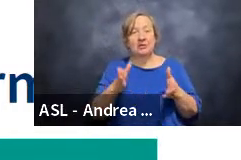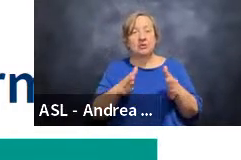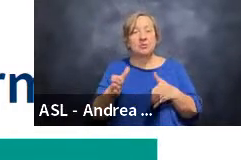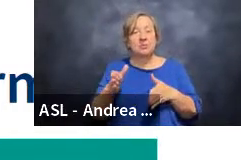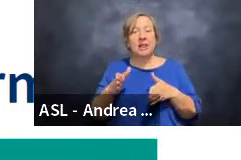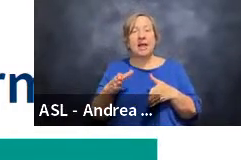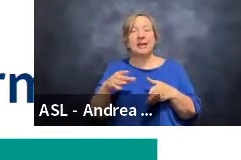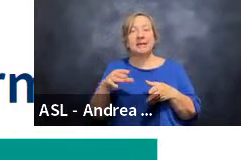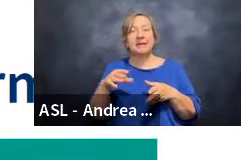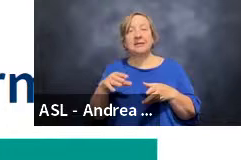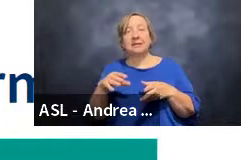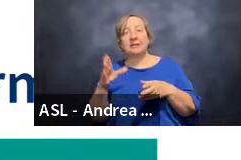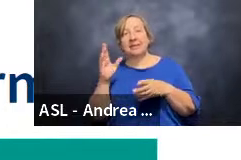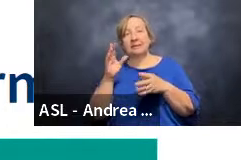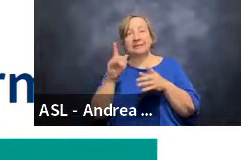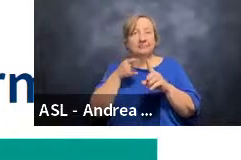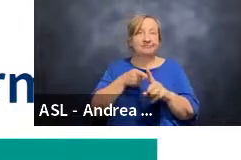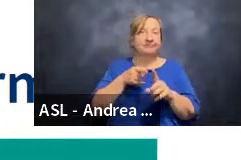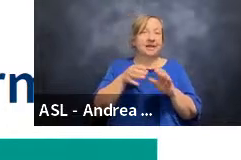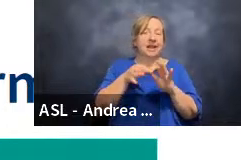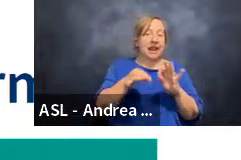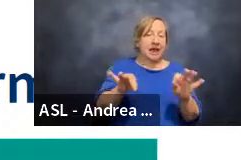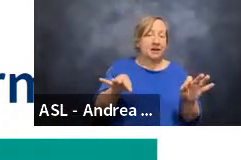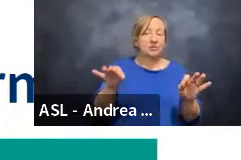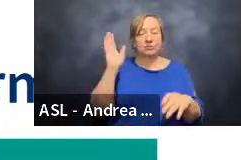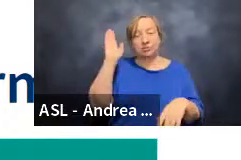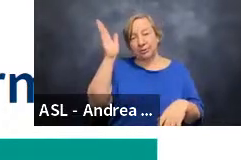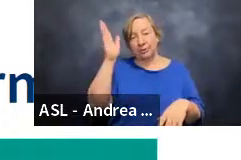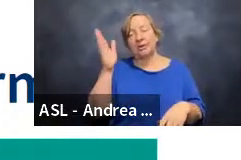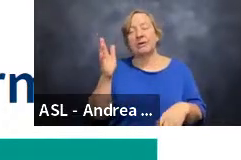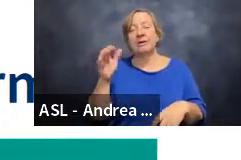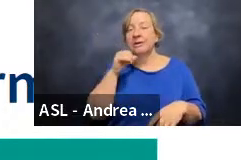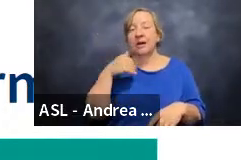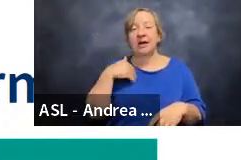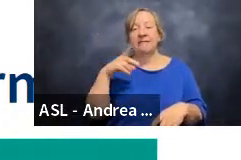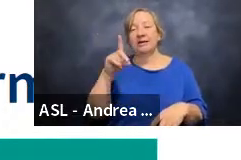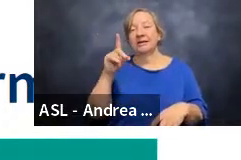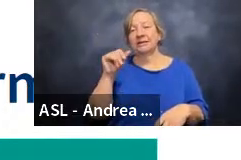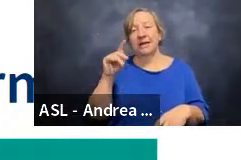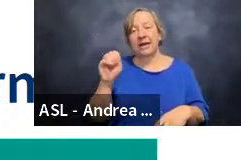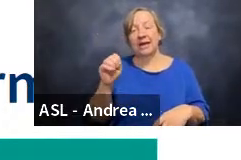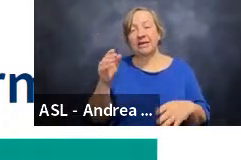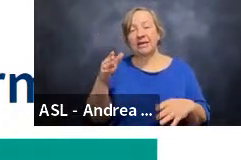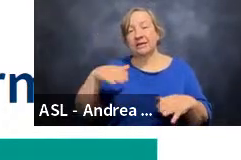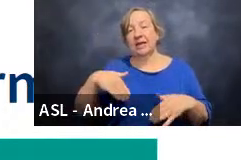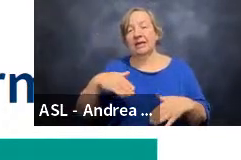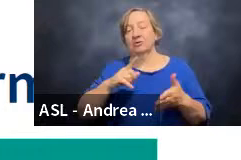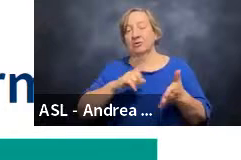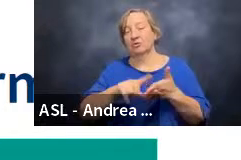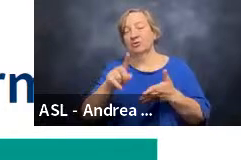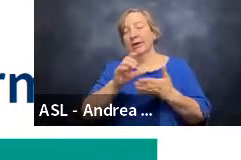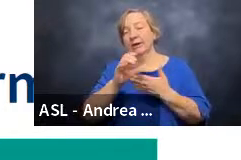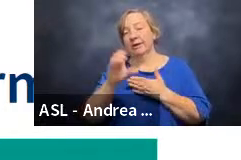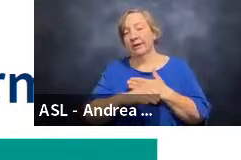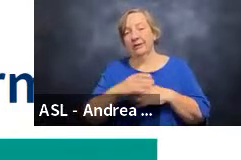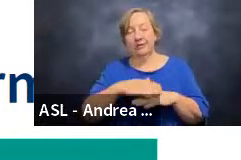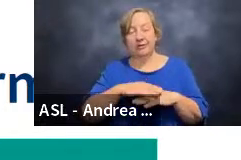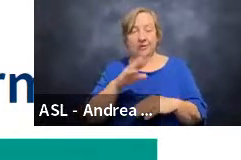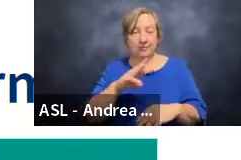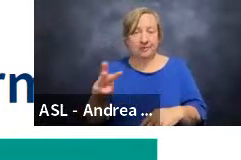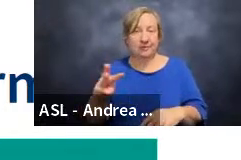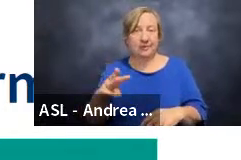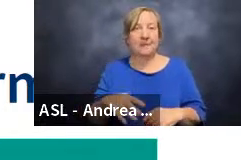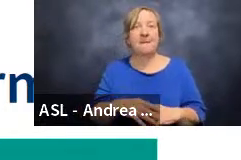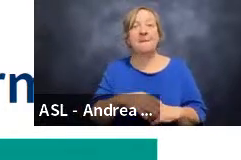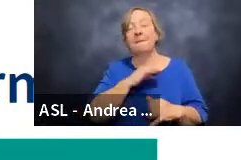in-language presentations. And we don't have dates on those quite yet, so I encourage you to check our calendar on our website. And then